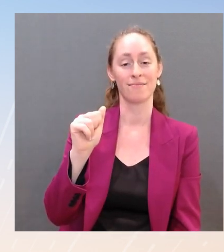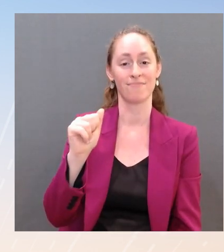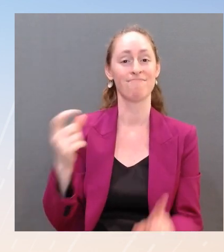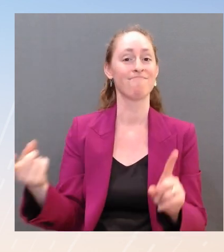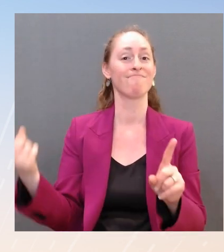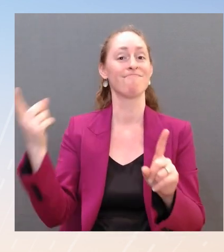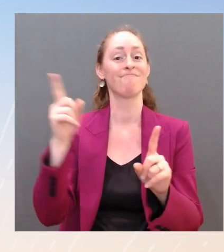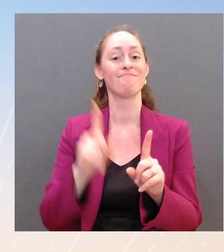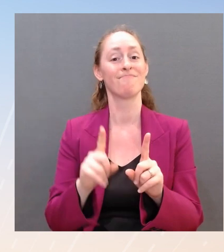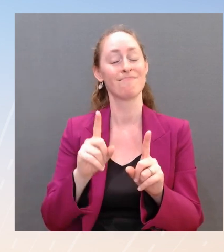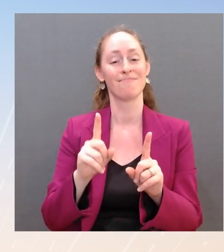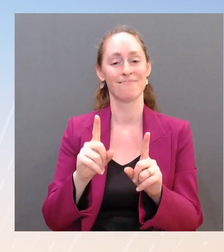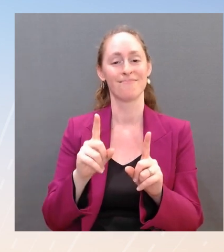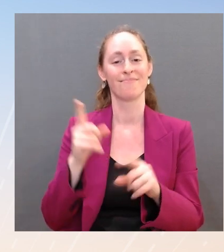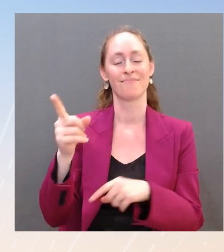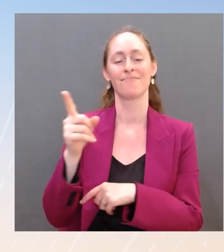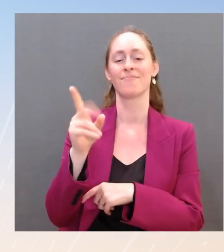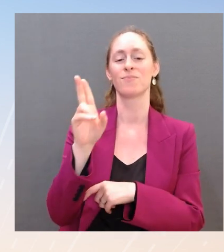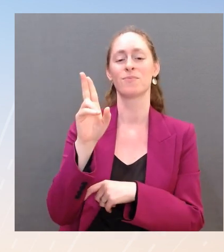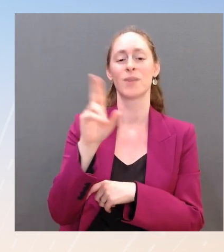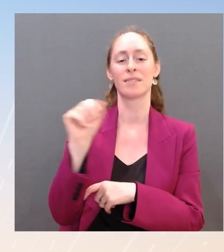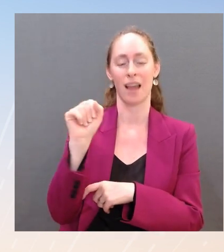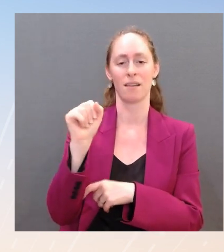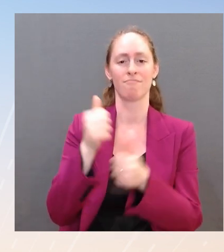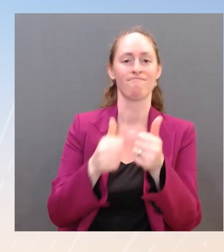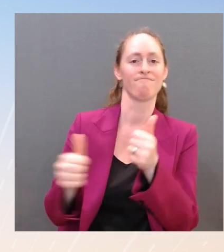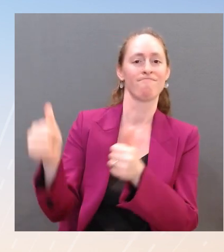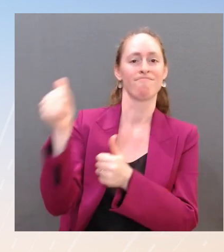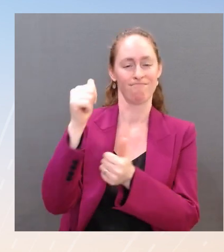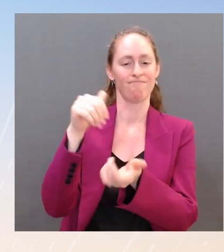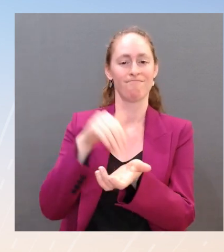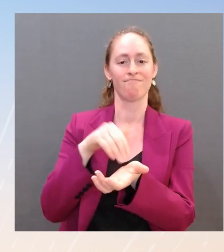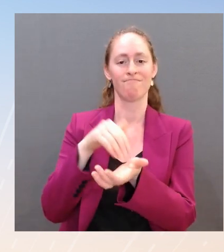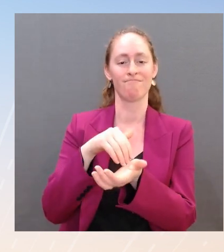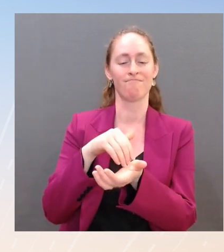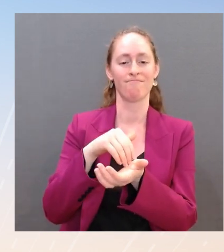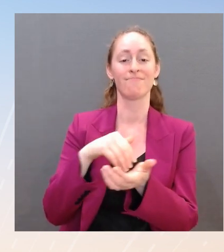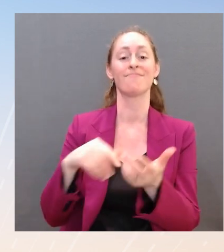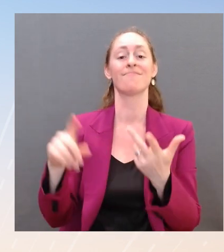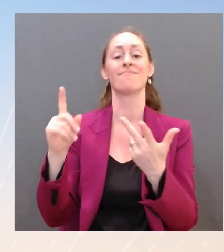General, Selena Gomez, and youth mental health leaders.